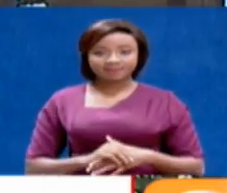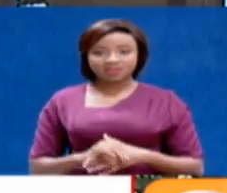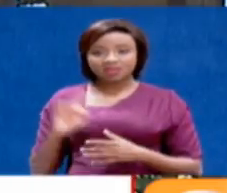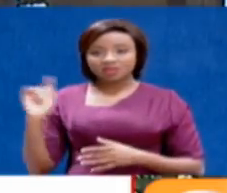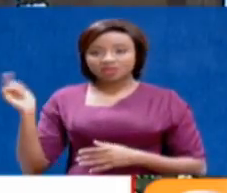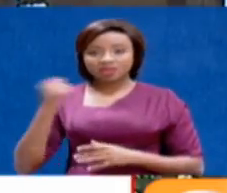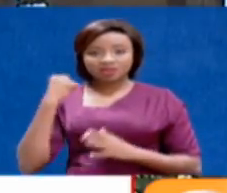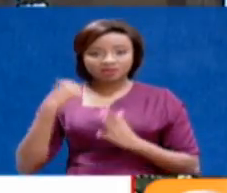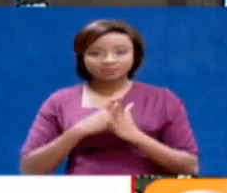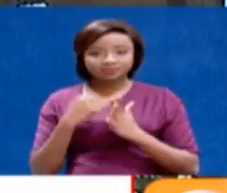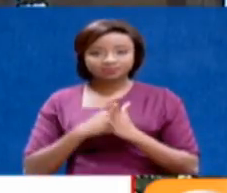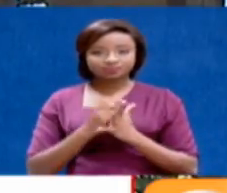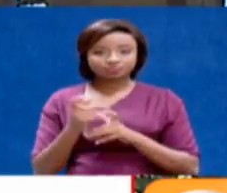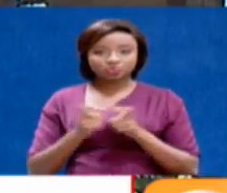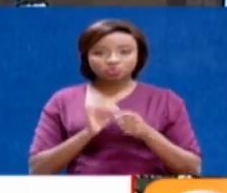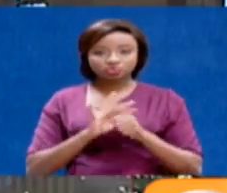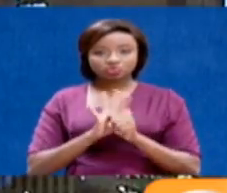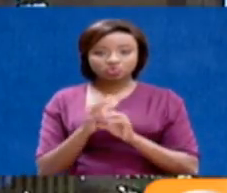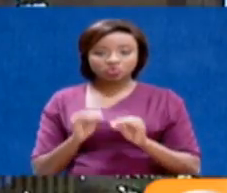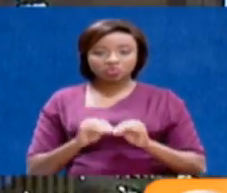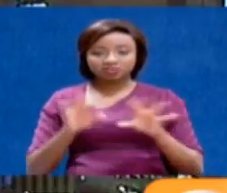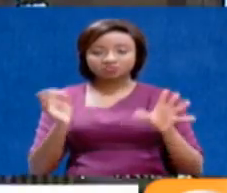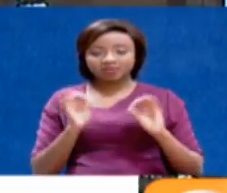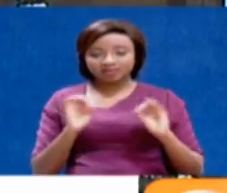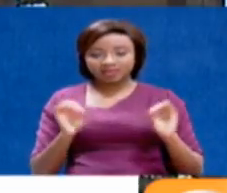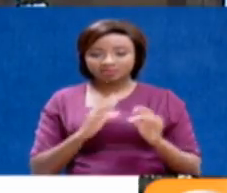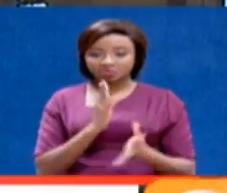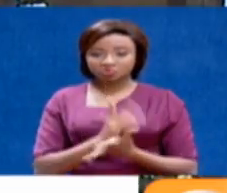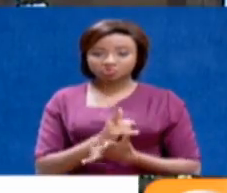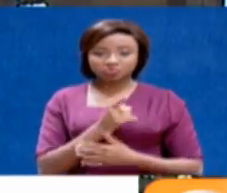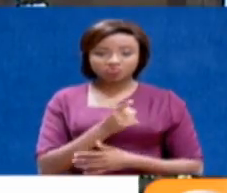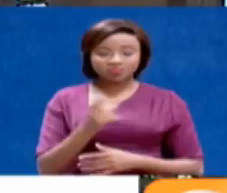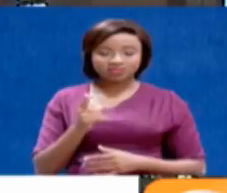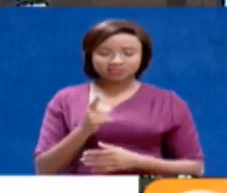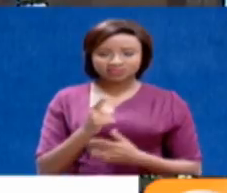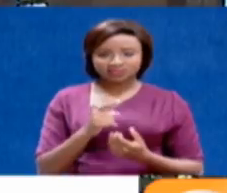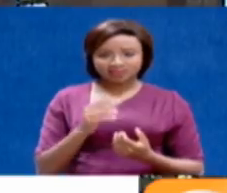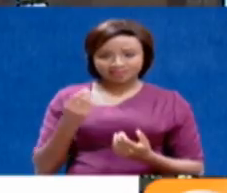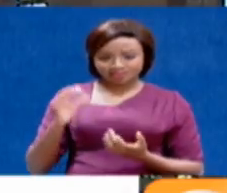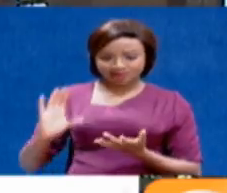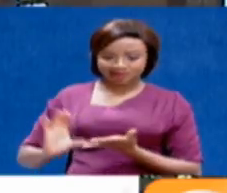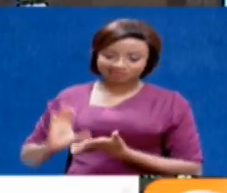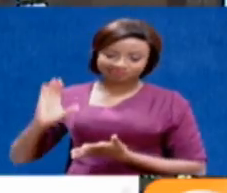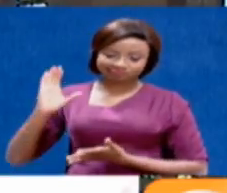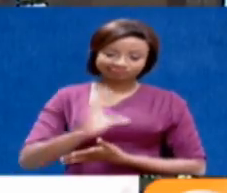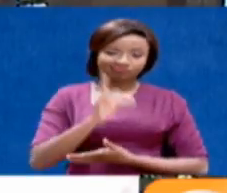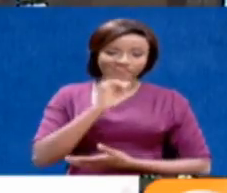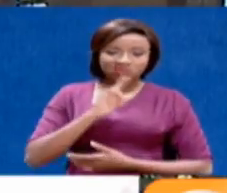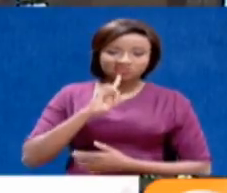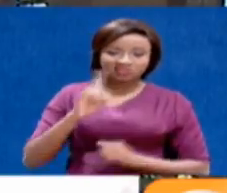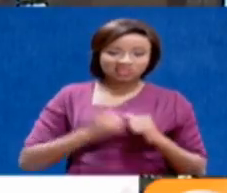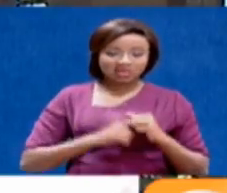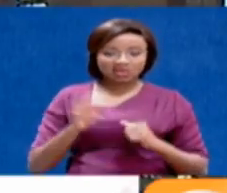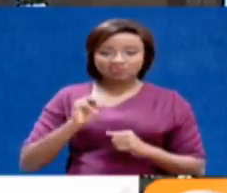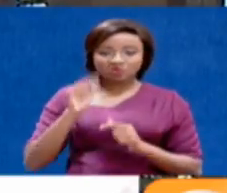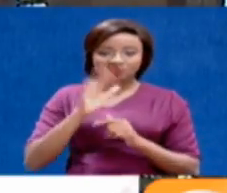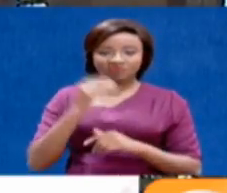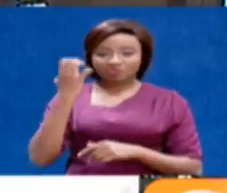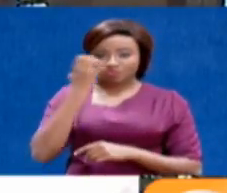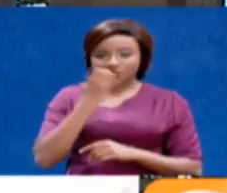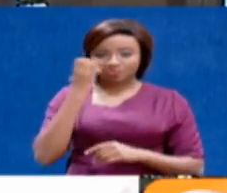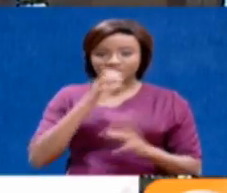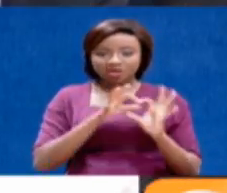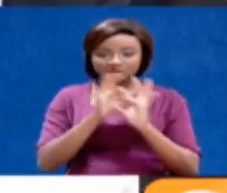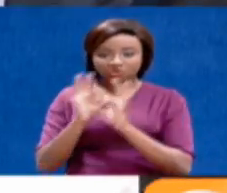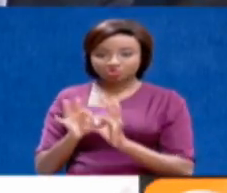Kenya's efforts in fighting the spread of COVID-19 has been handed a major boost following a 600 million Kenya shilling grant from the European Union.